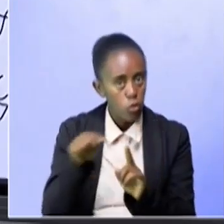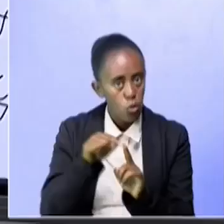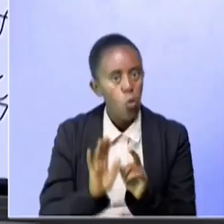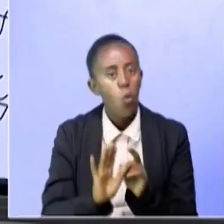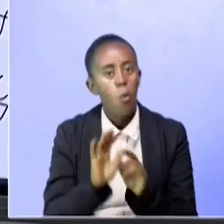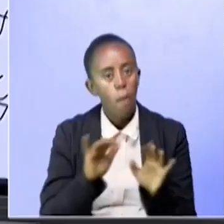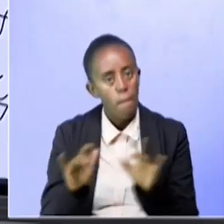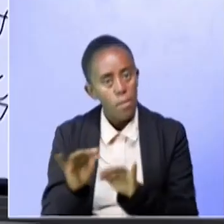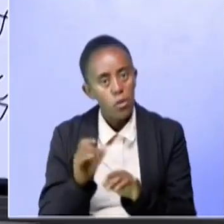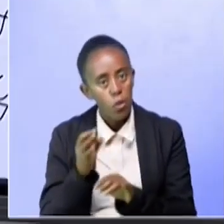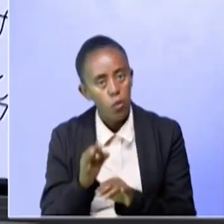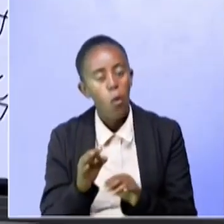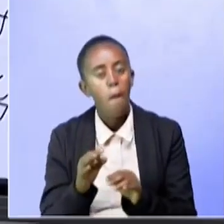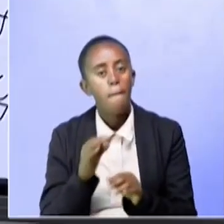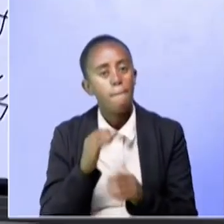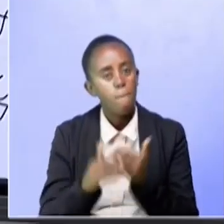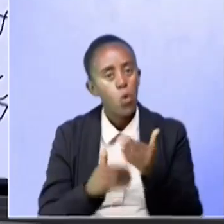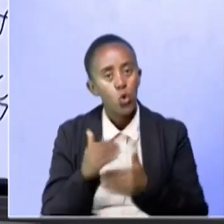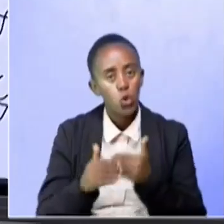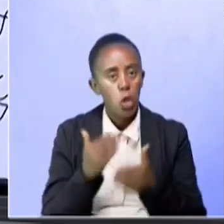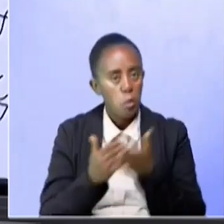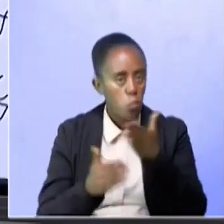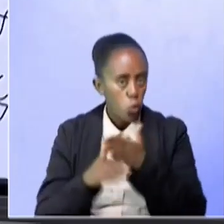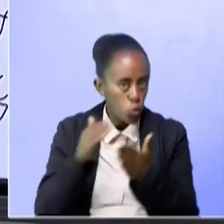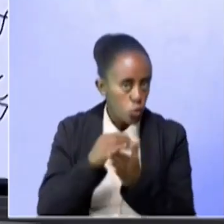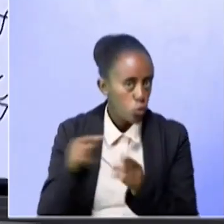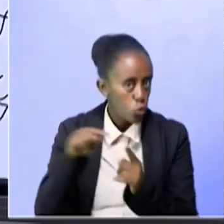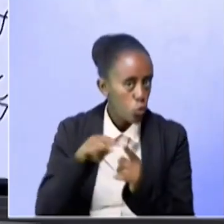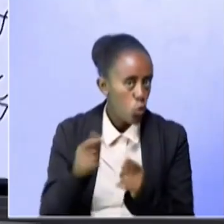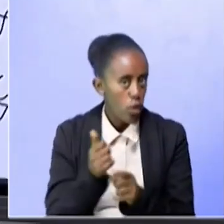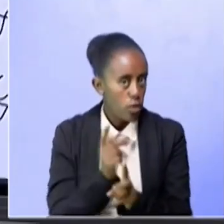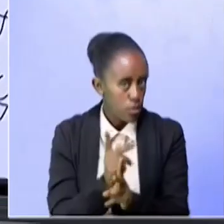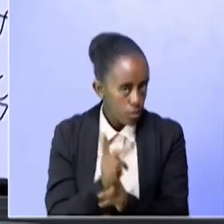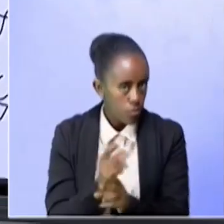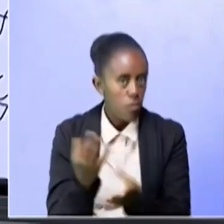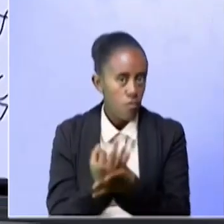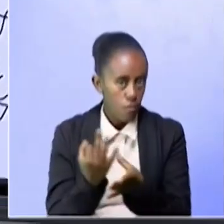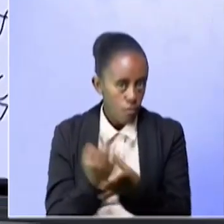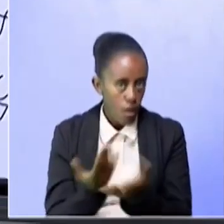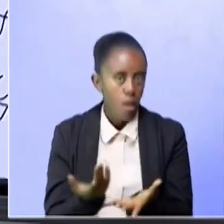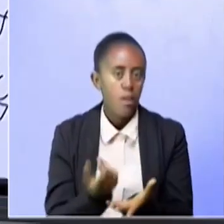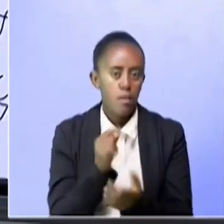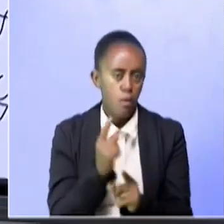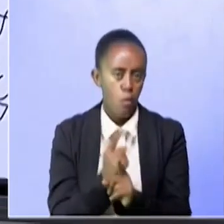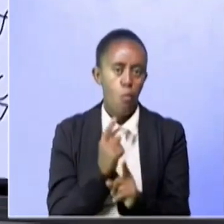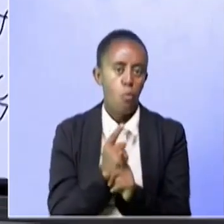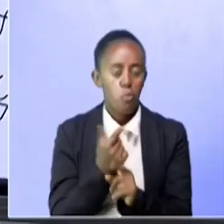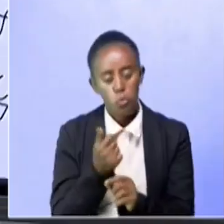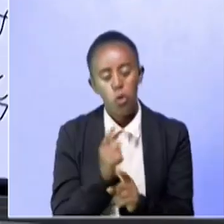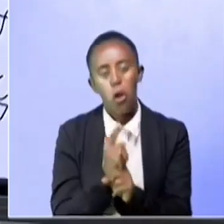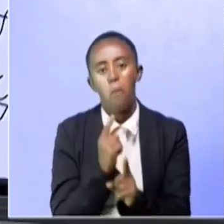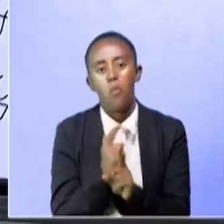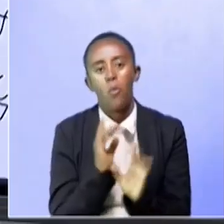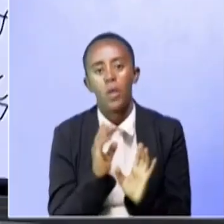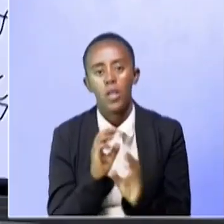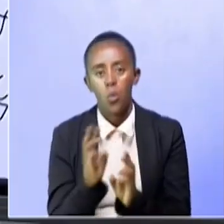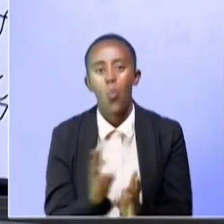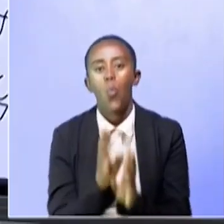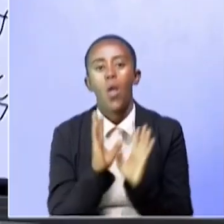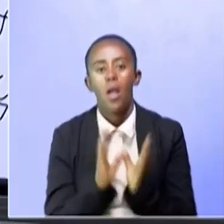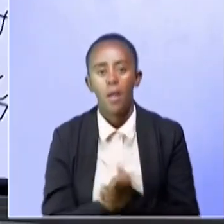procedures so as to keep the file in the right way or in appropriate way.